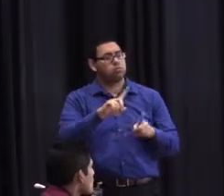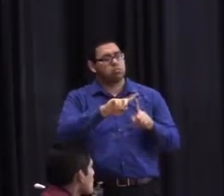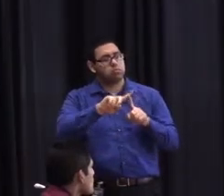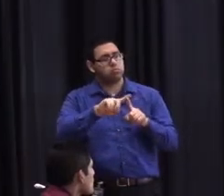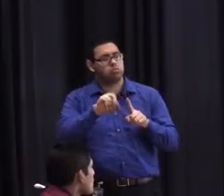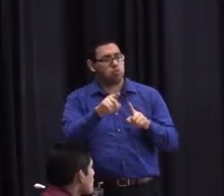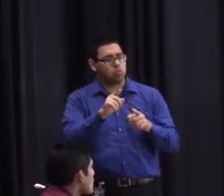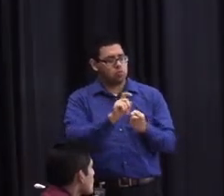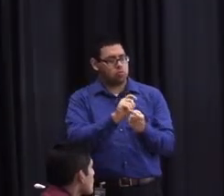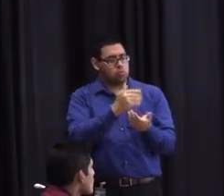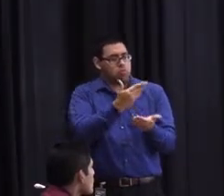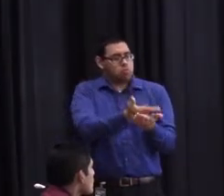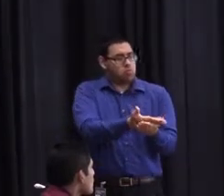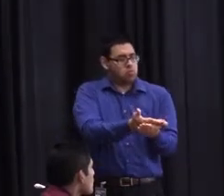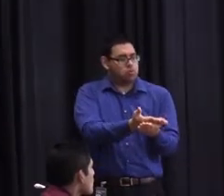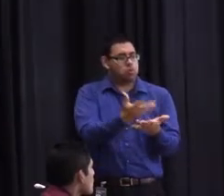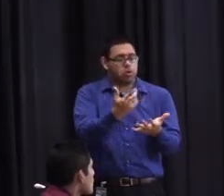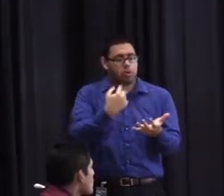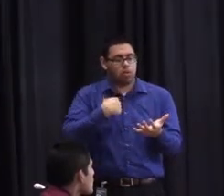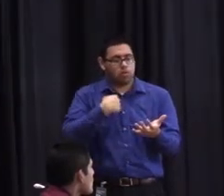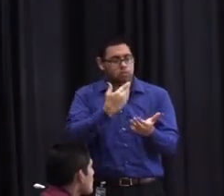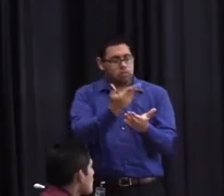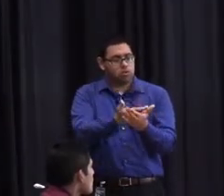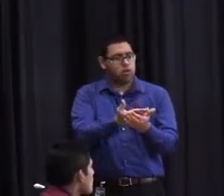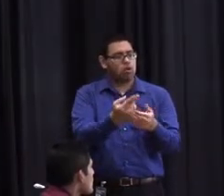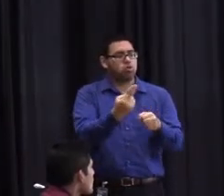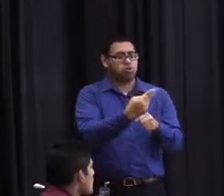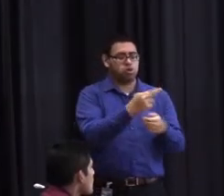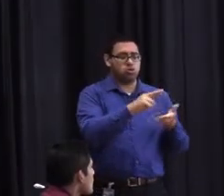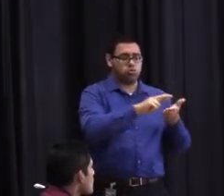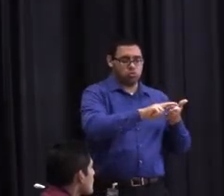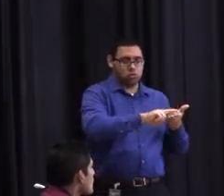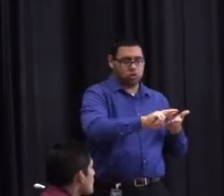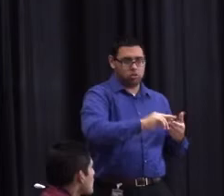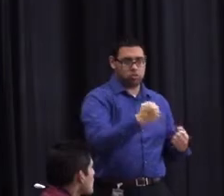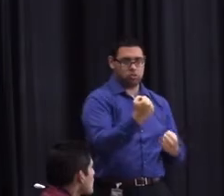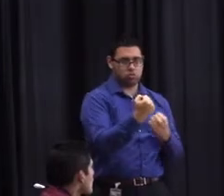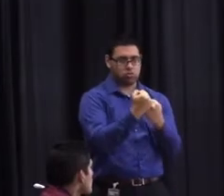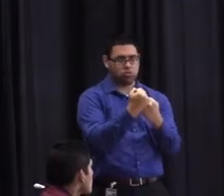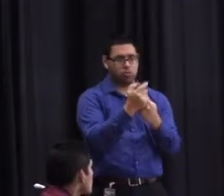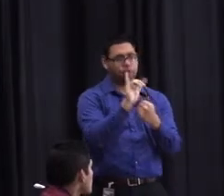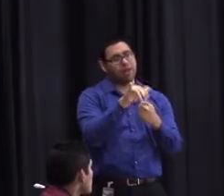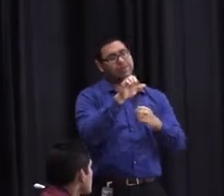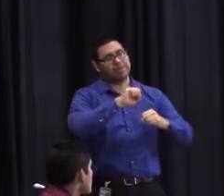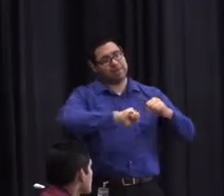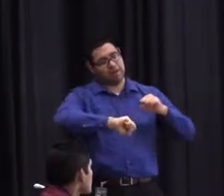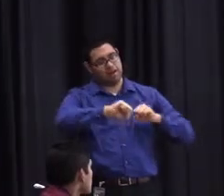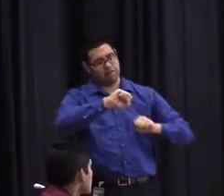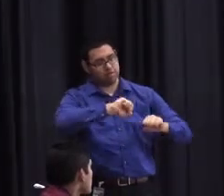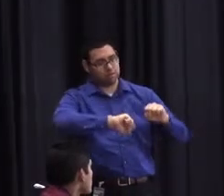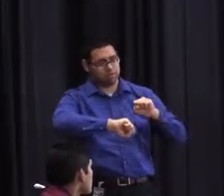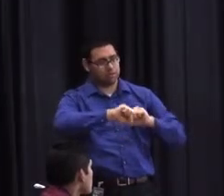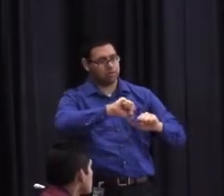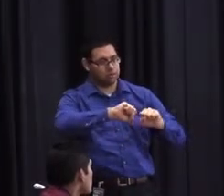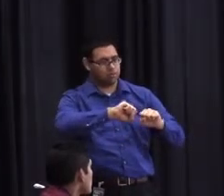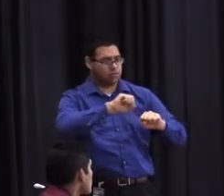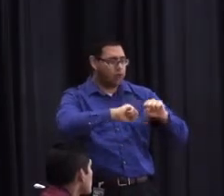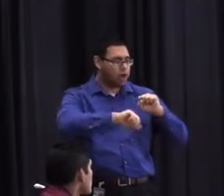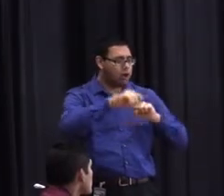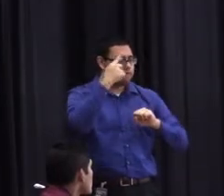to justify it, and they wanted to justify it with research. Well, that's science, the science